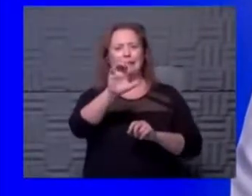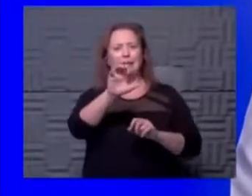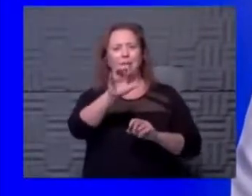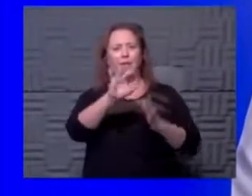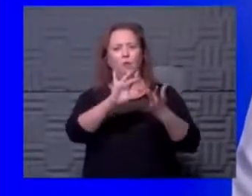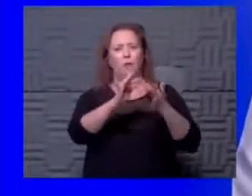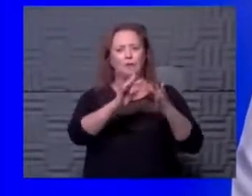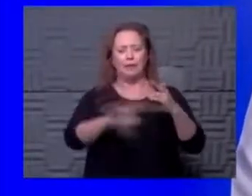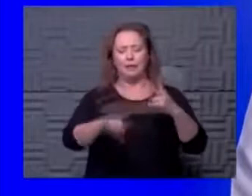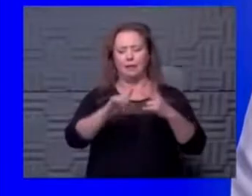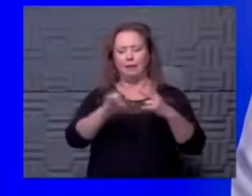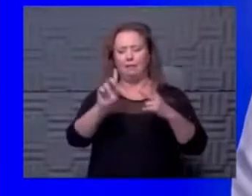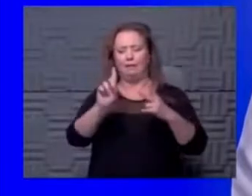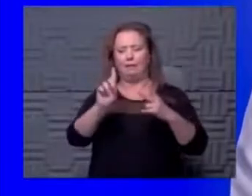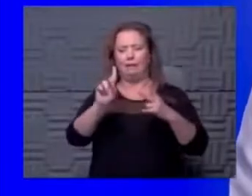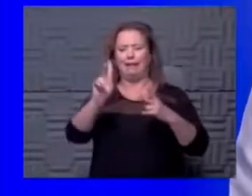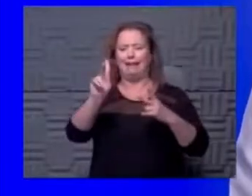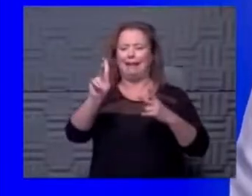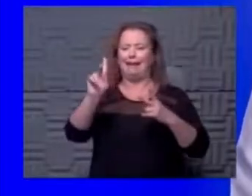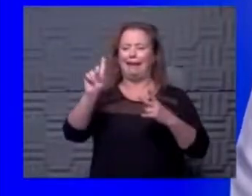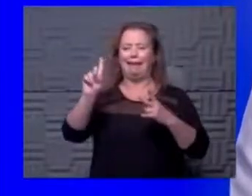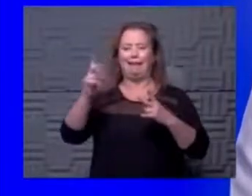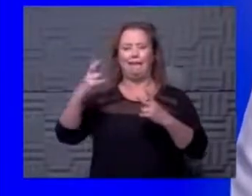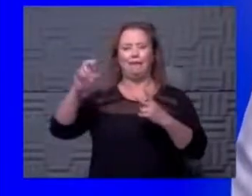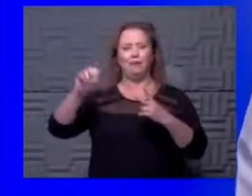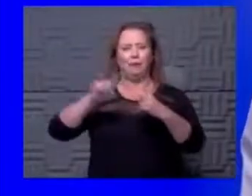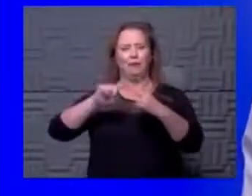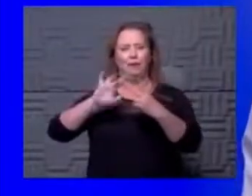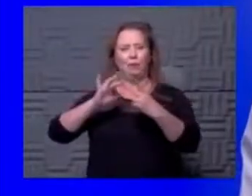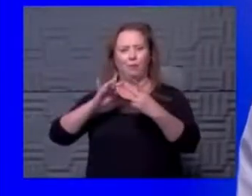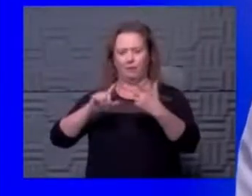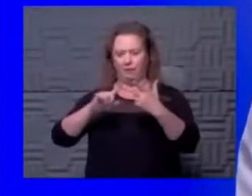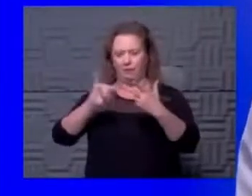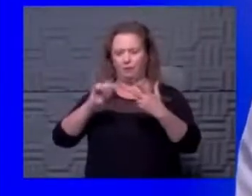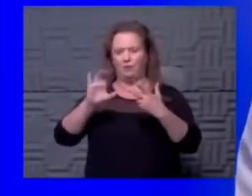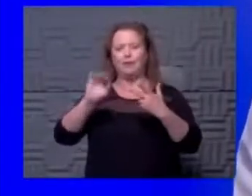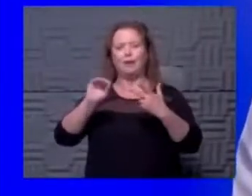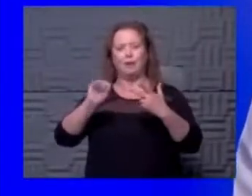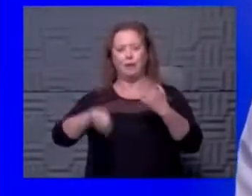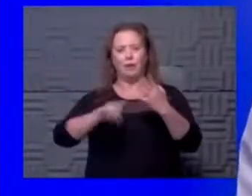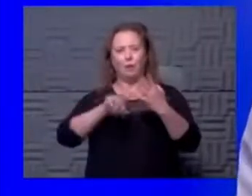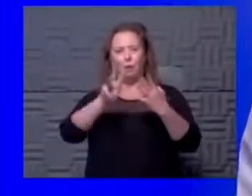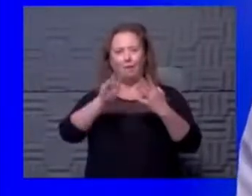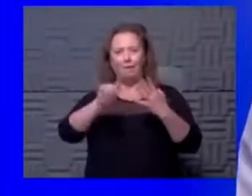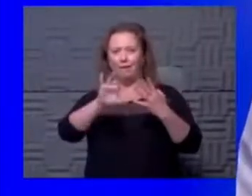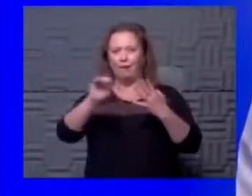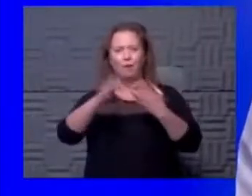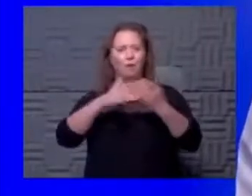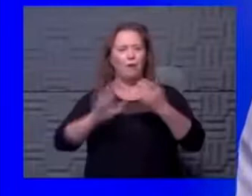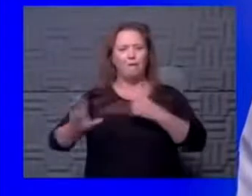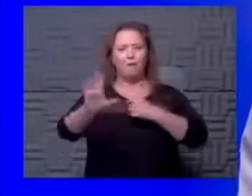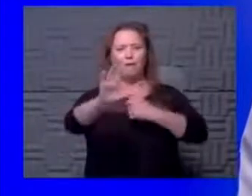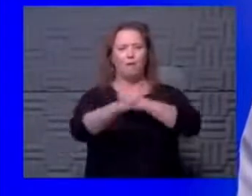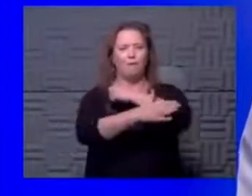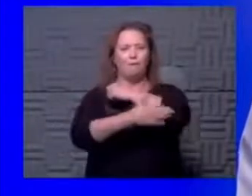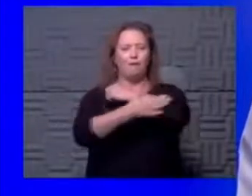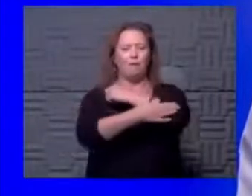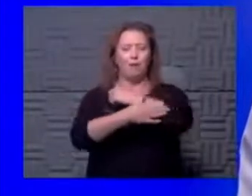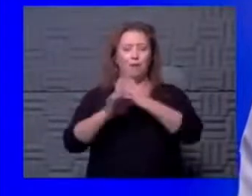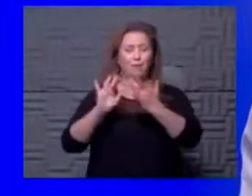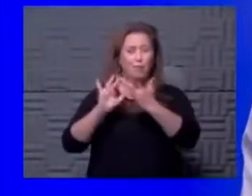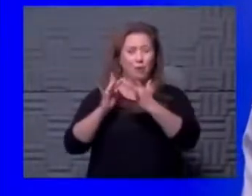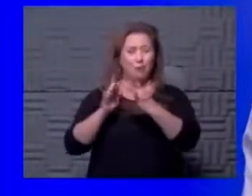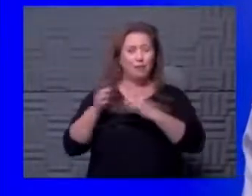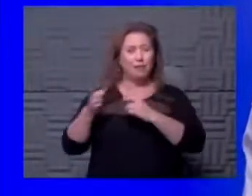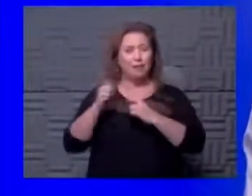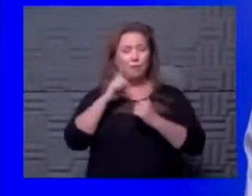look at the KDHE website, as well as the Johnson County or the Wyandotte County or whatever county you may be in. Those websites for the